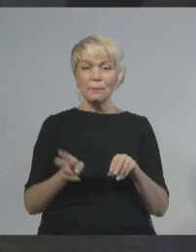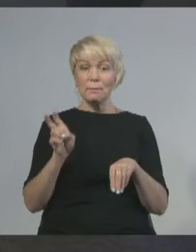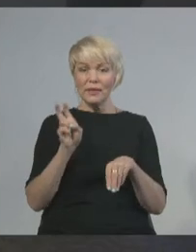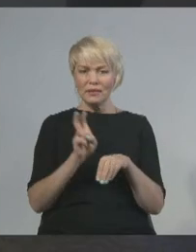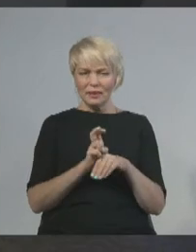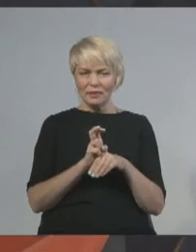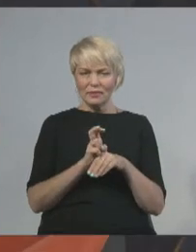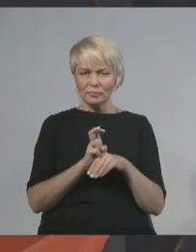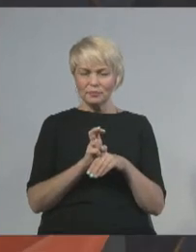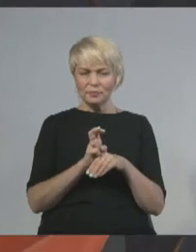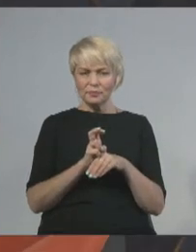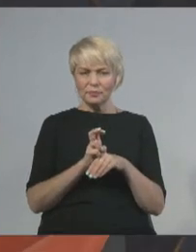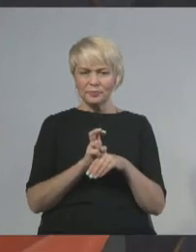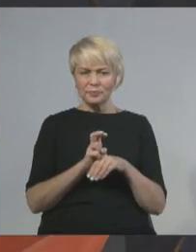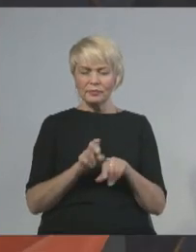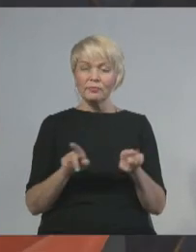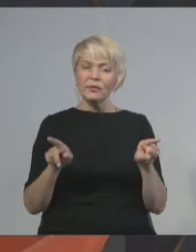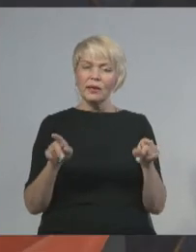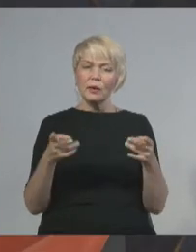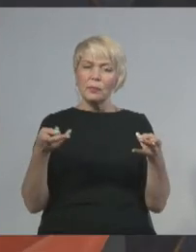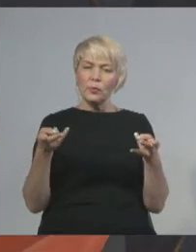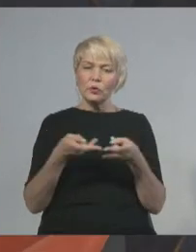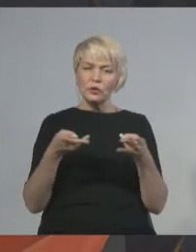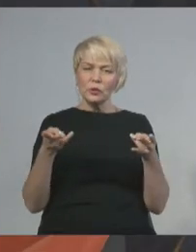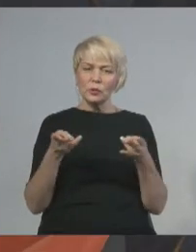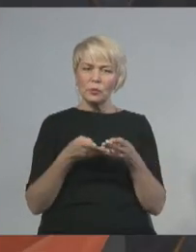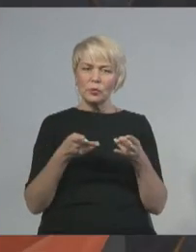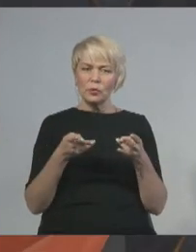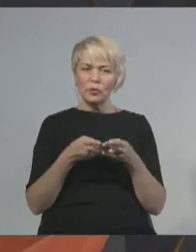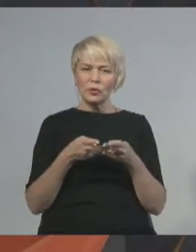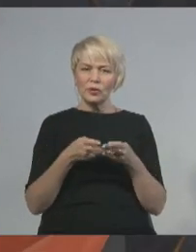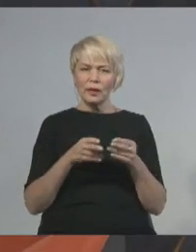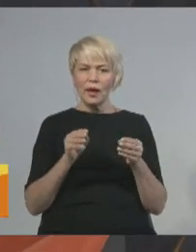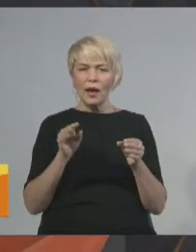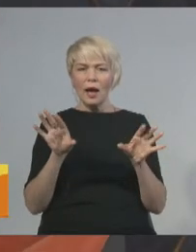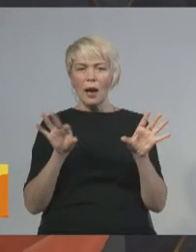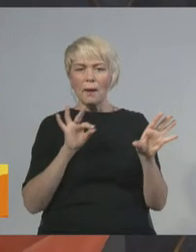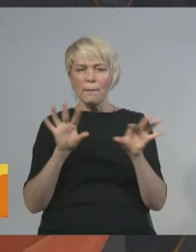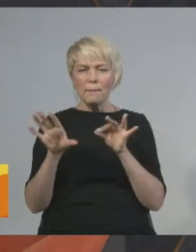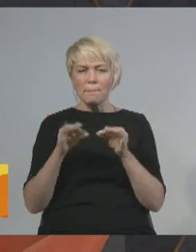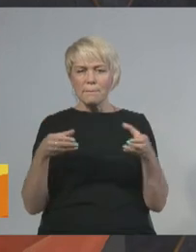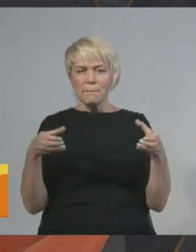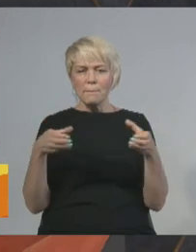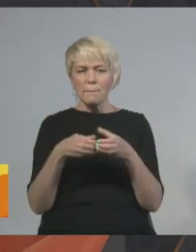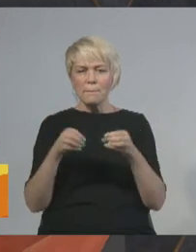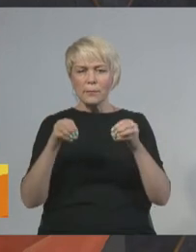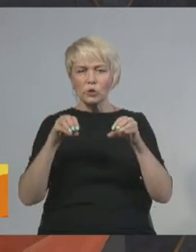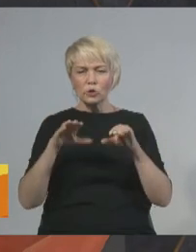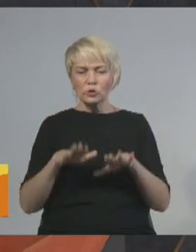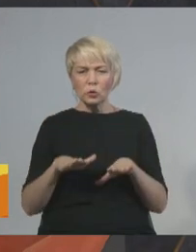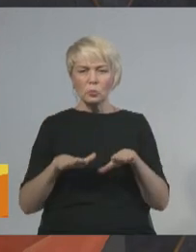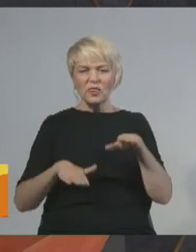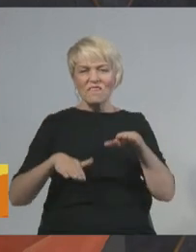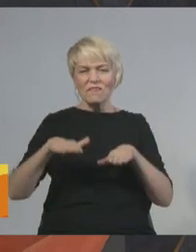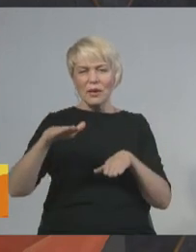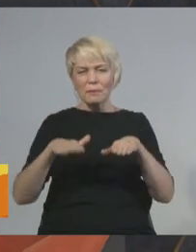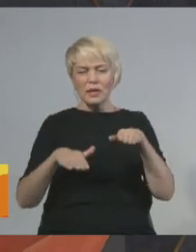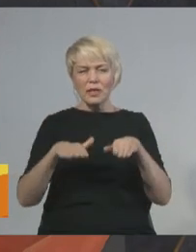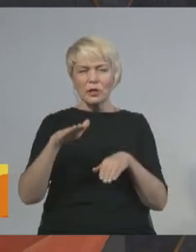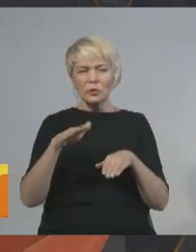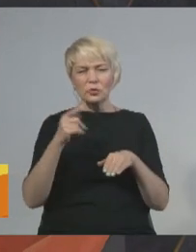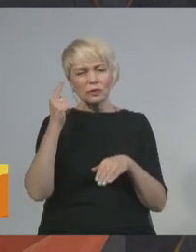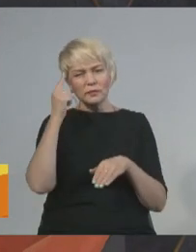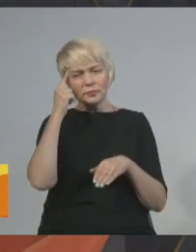the systemic approach also requires a product approach if we need